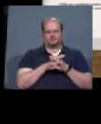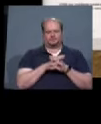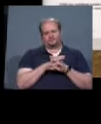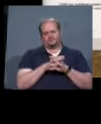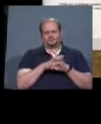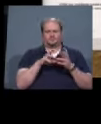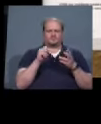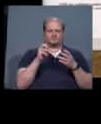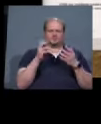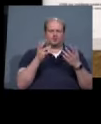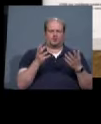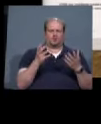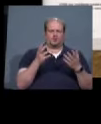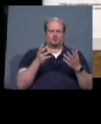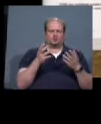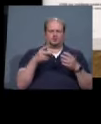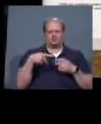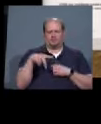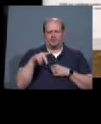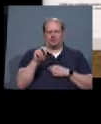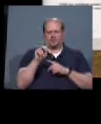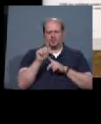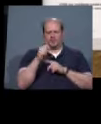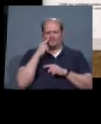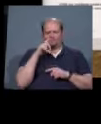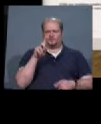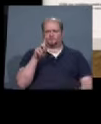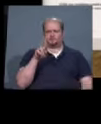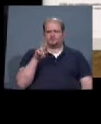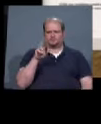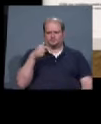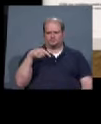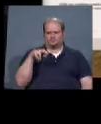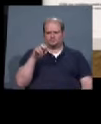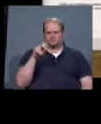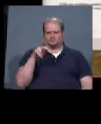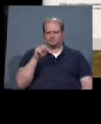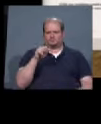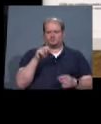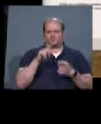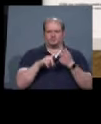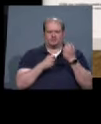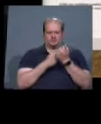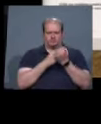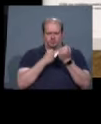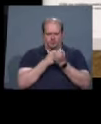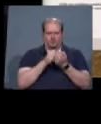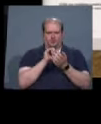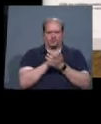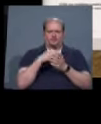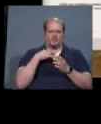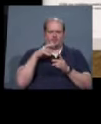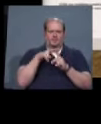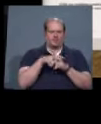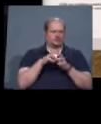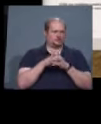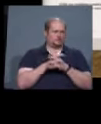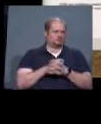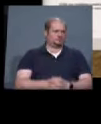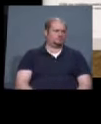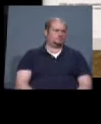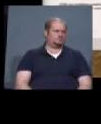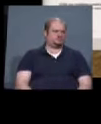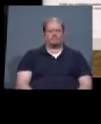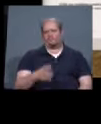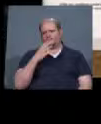and so the POA for Duquesne voted to support the application.